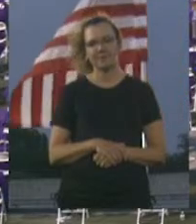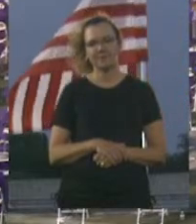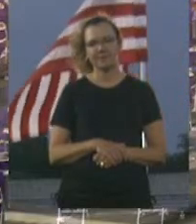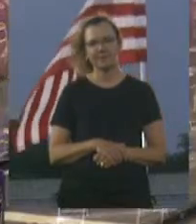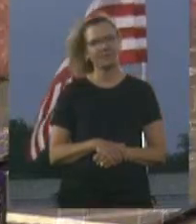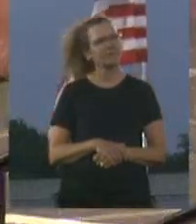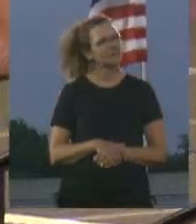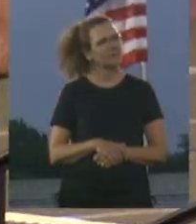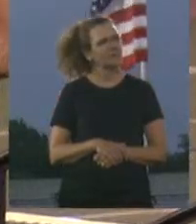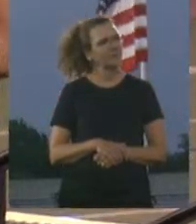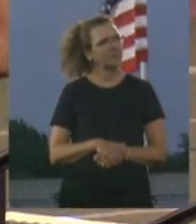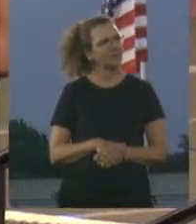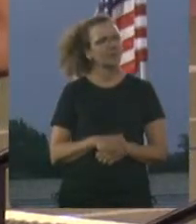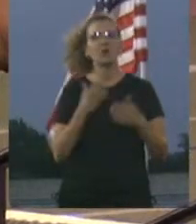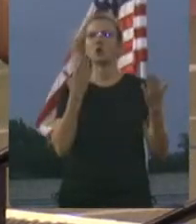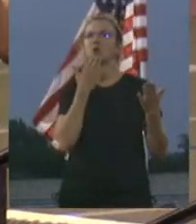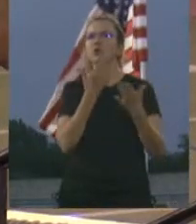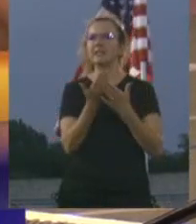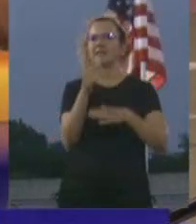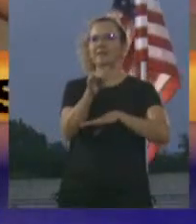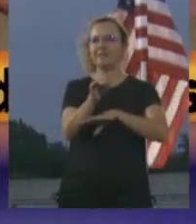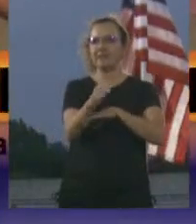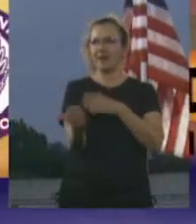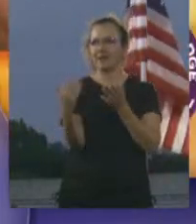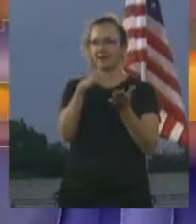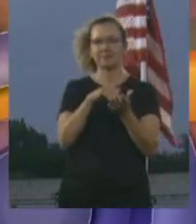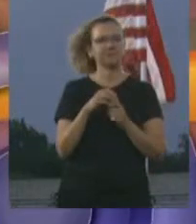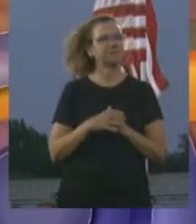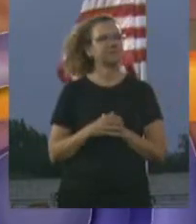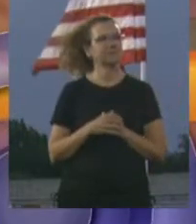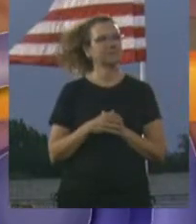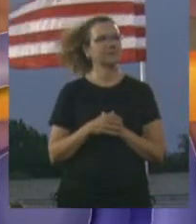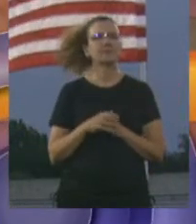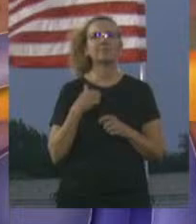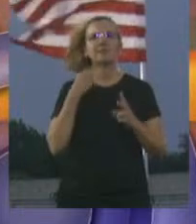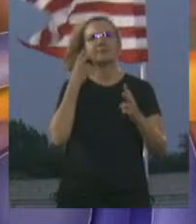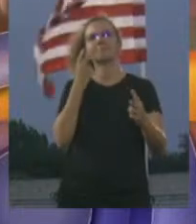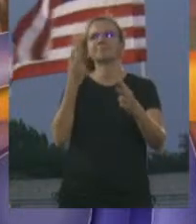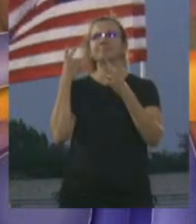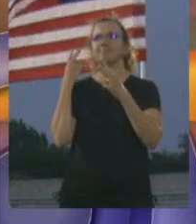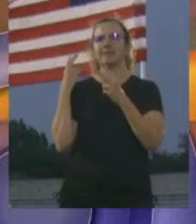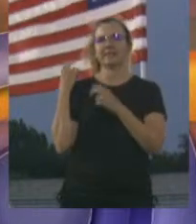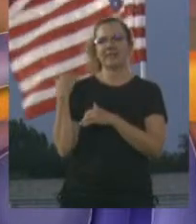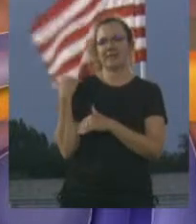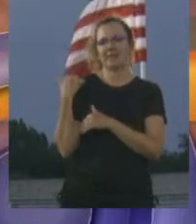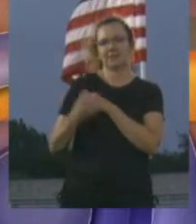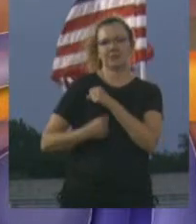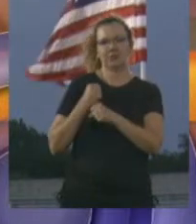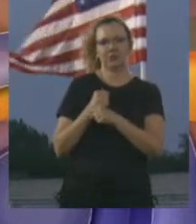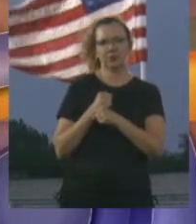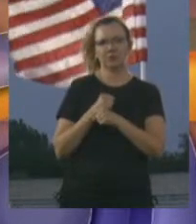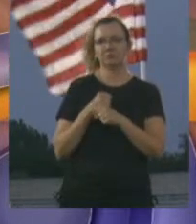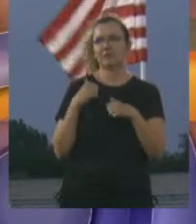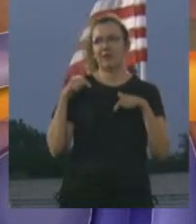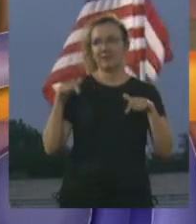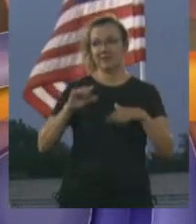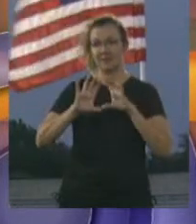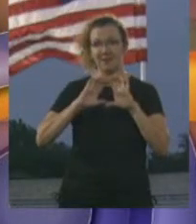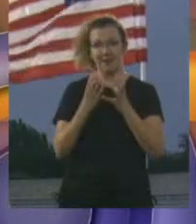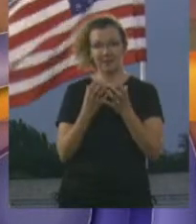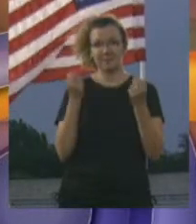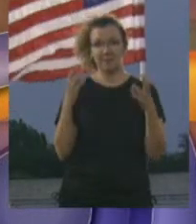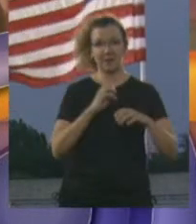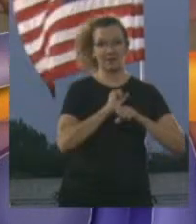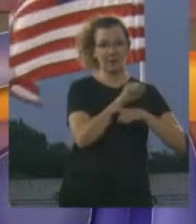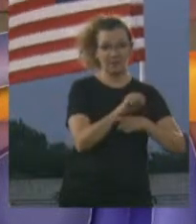So good evening once again. As I reflect on the year we had together and all that this class has overcome,